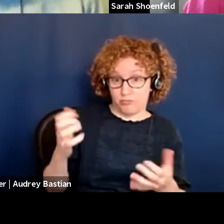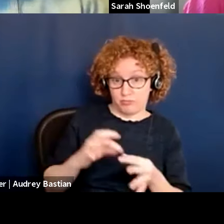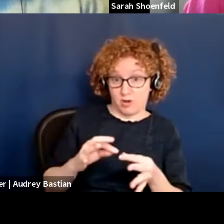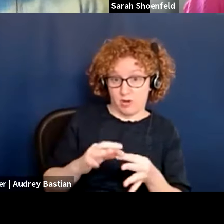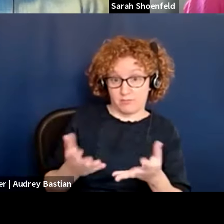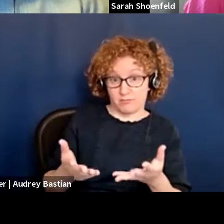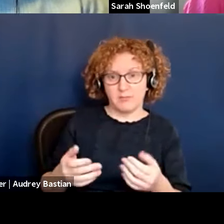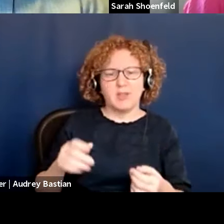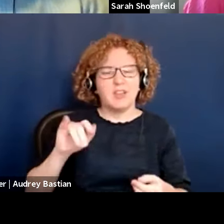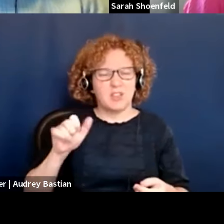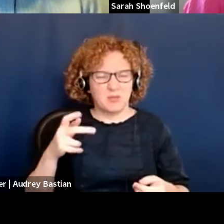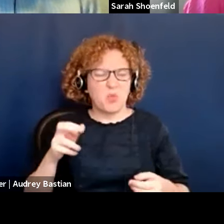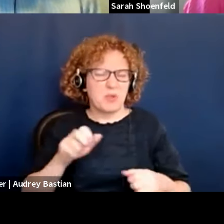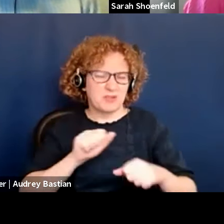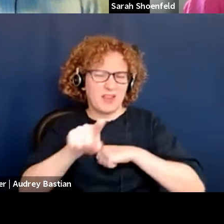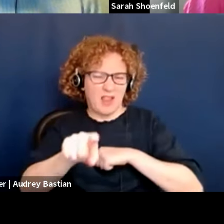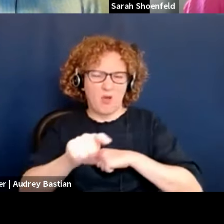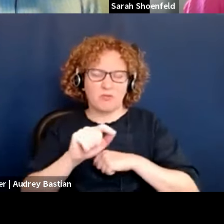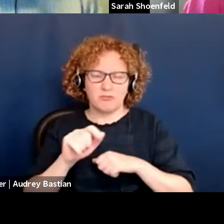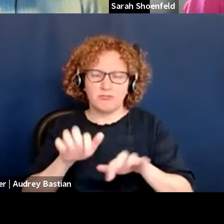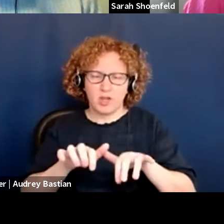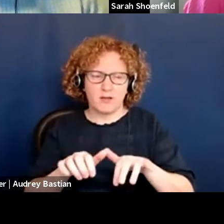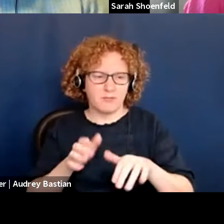We'll send the chat out after the fact then.